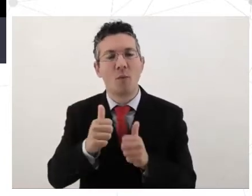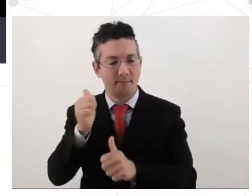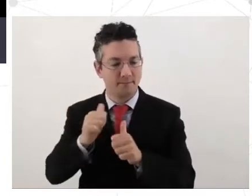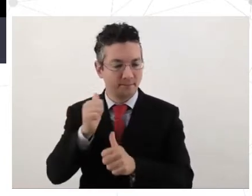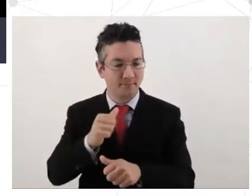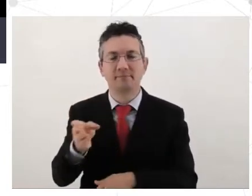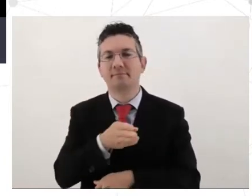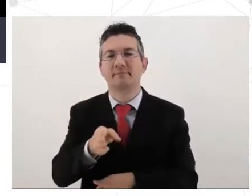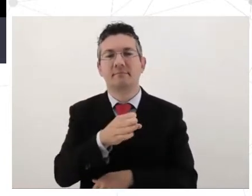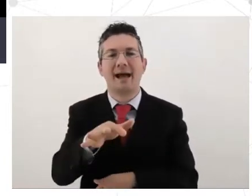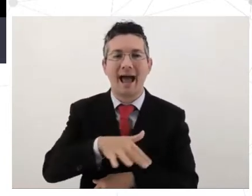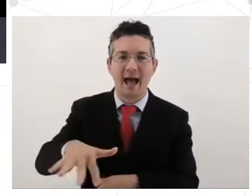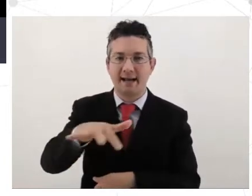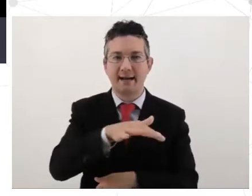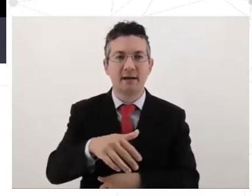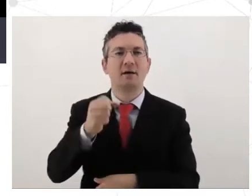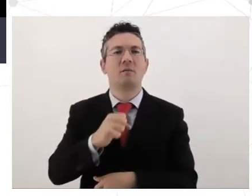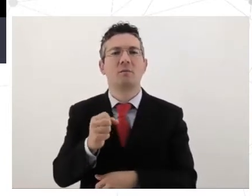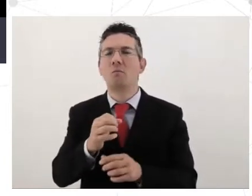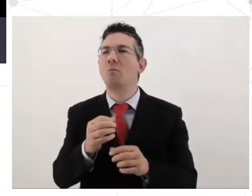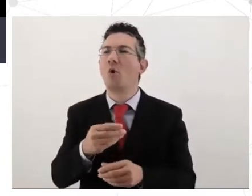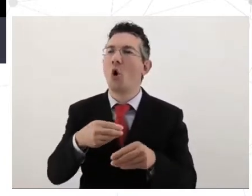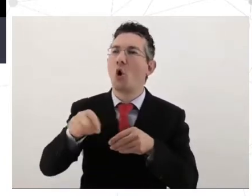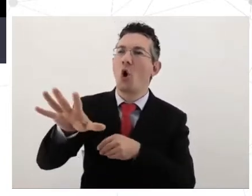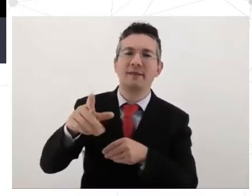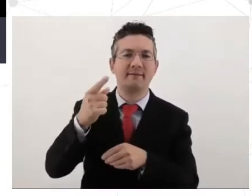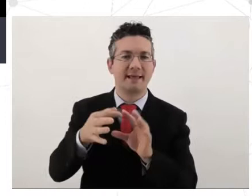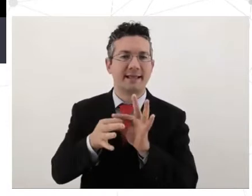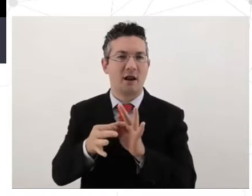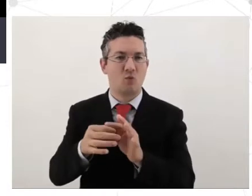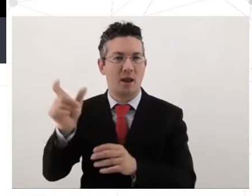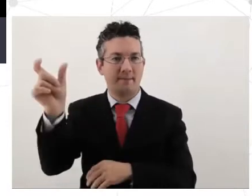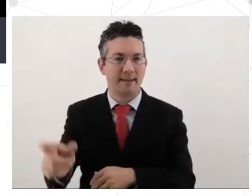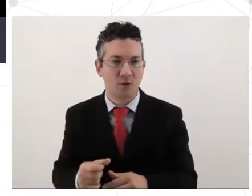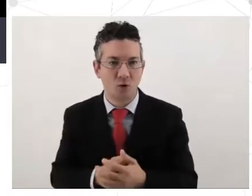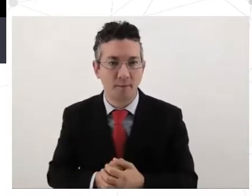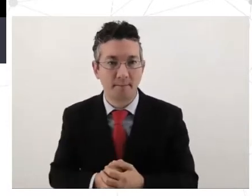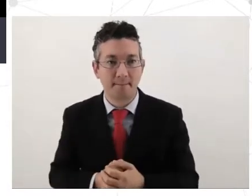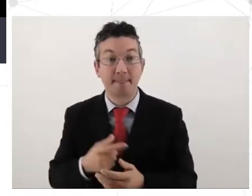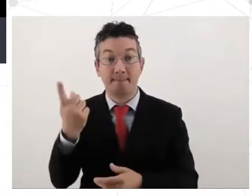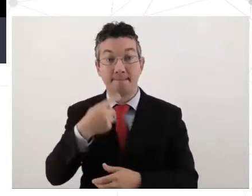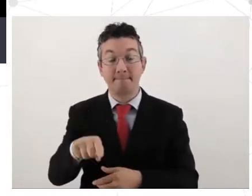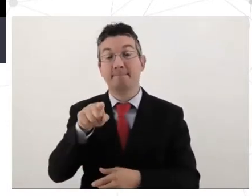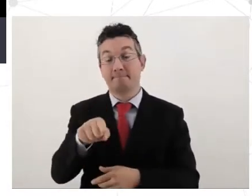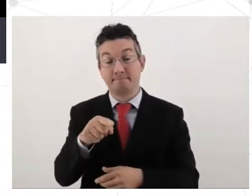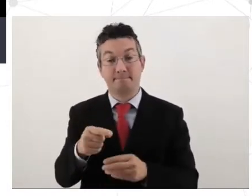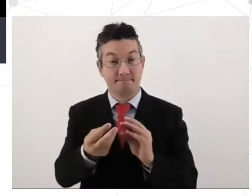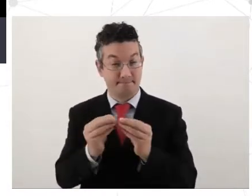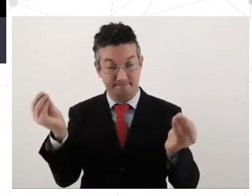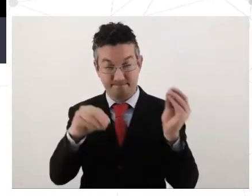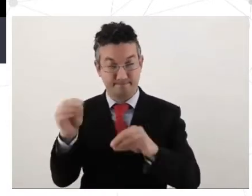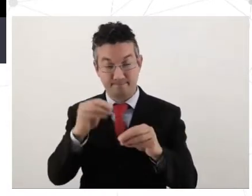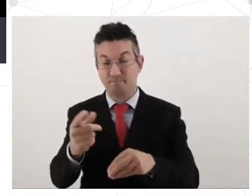of headphones, you will hear points of interest and call-outs from the direction where